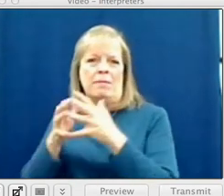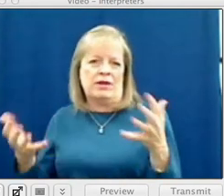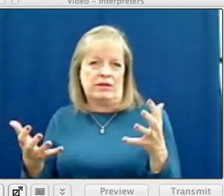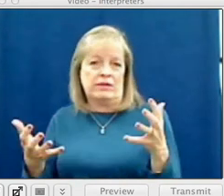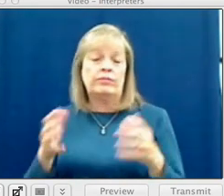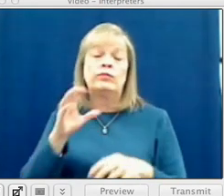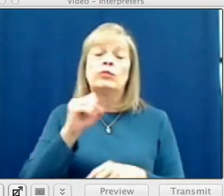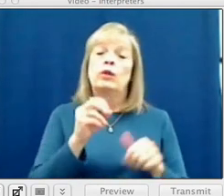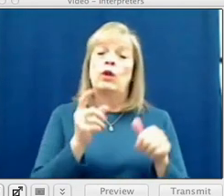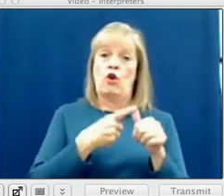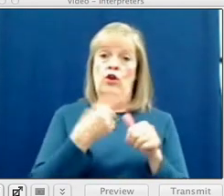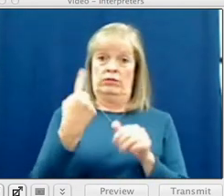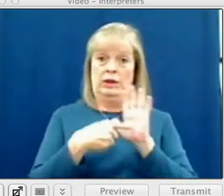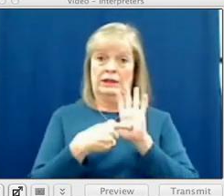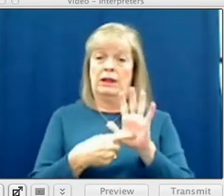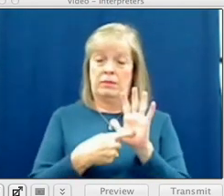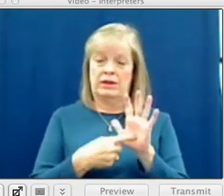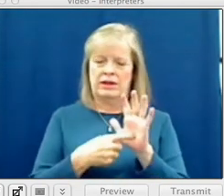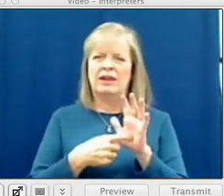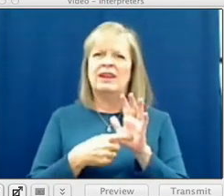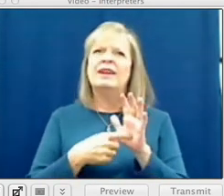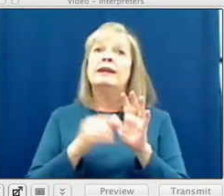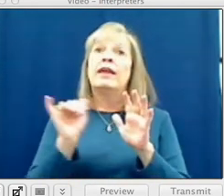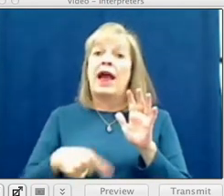about how